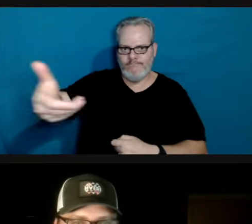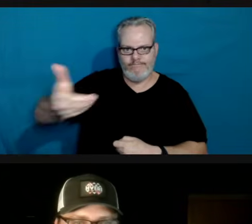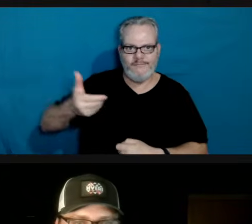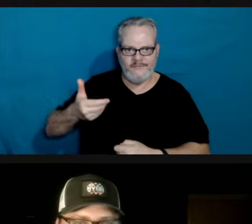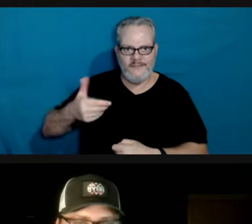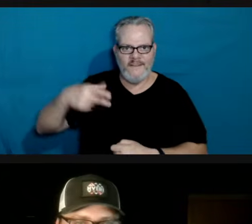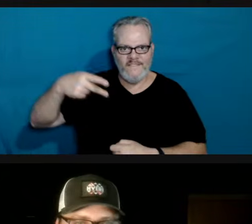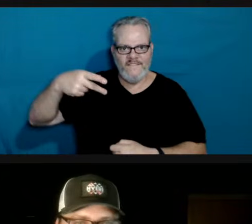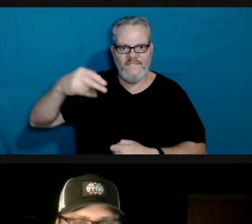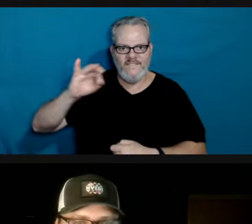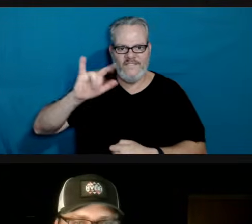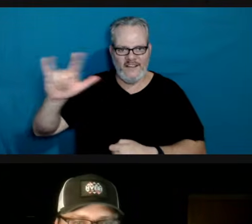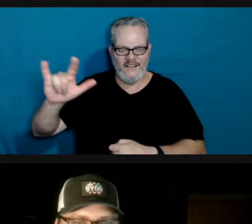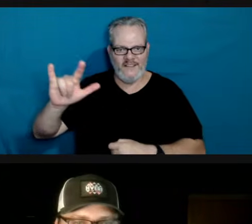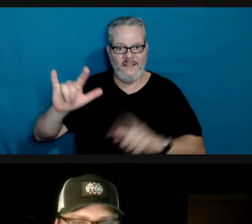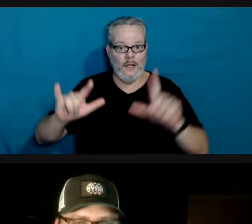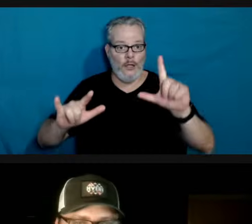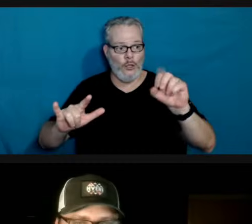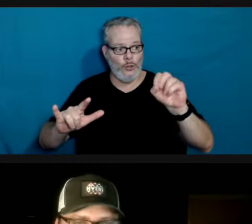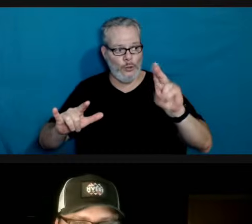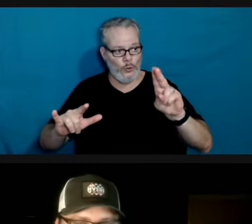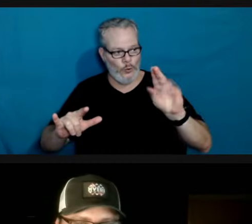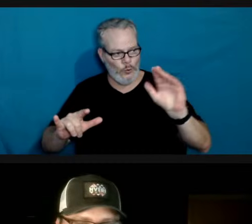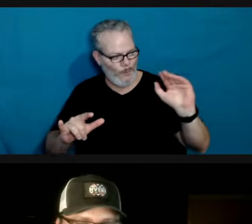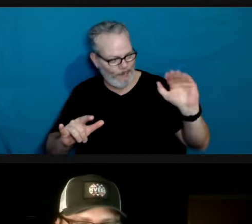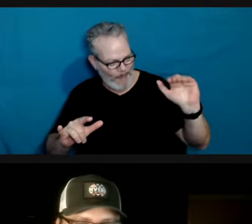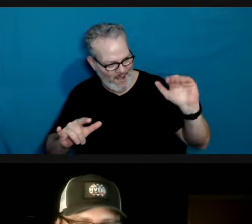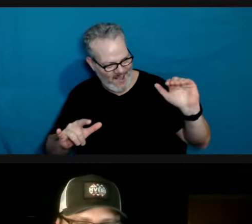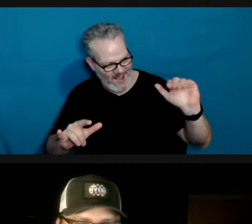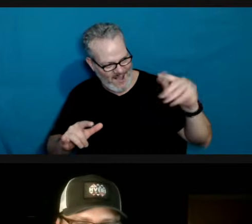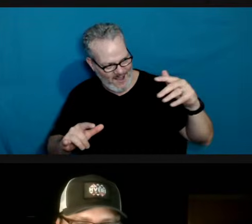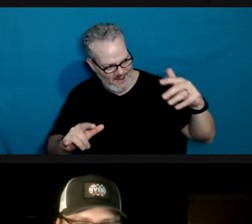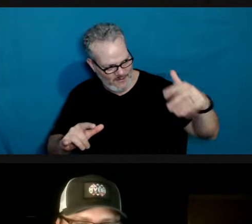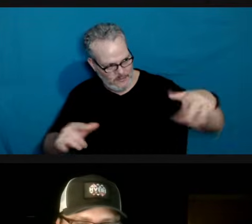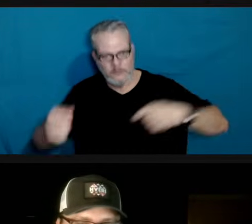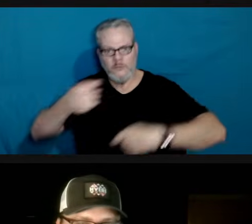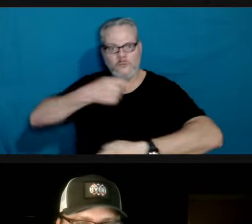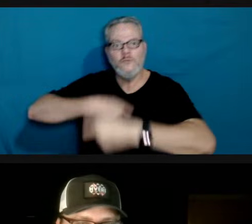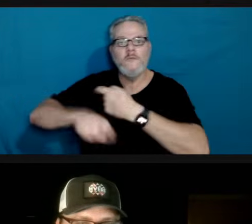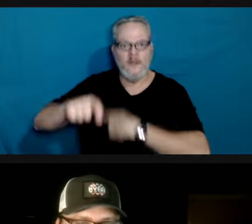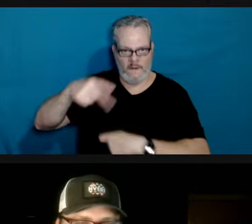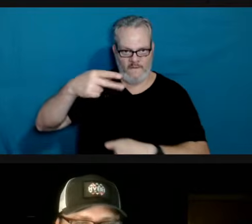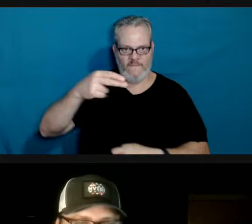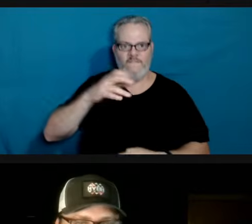this? I'll move you out, and then we'll move Phil in and see what he wants to do.